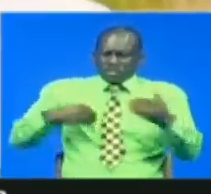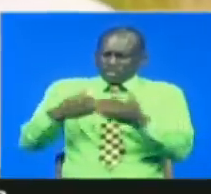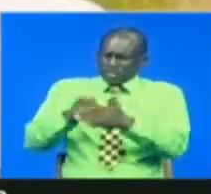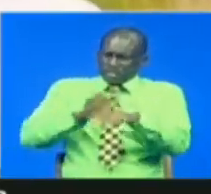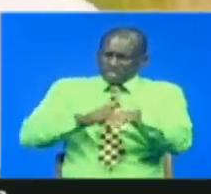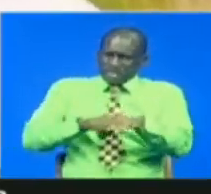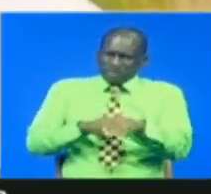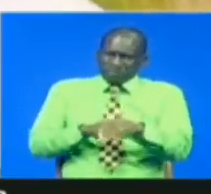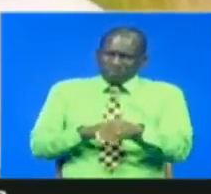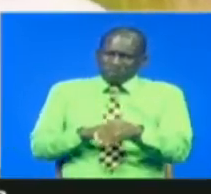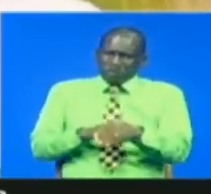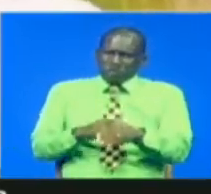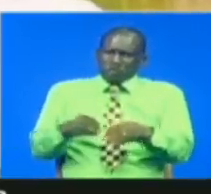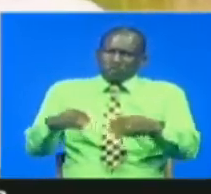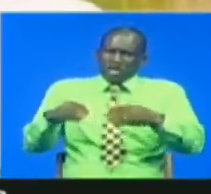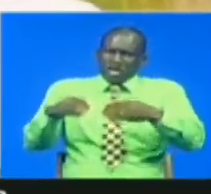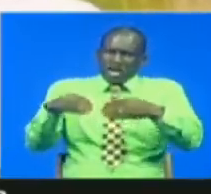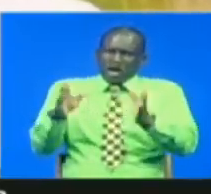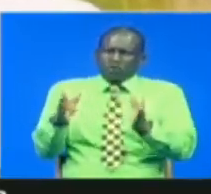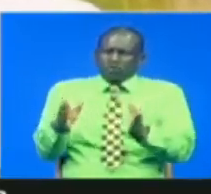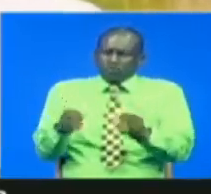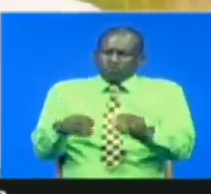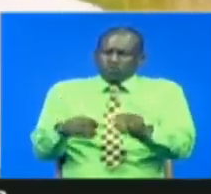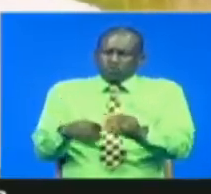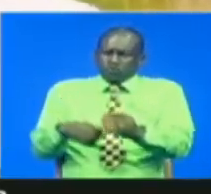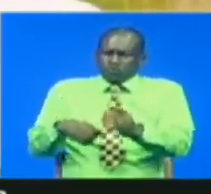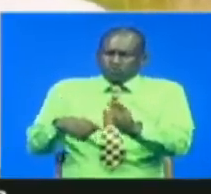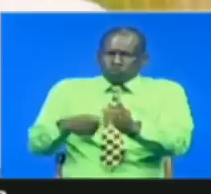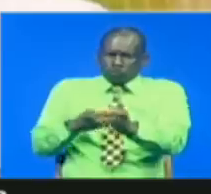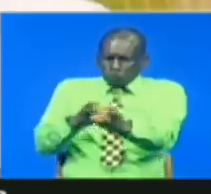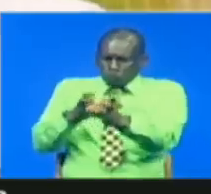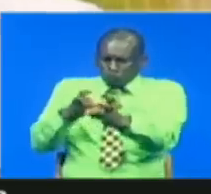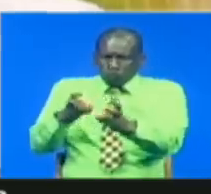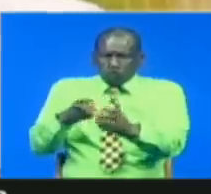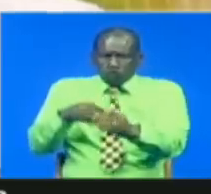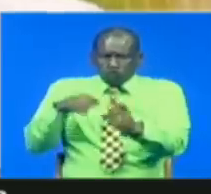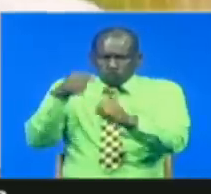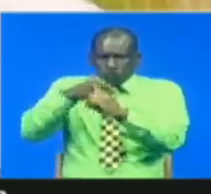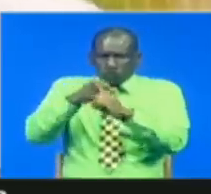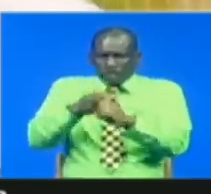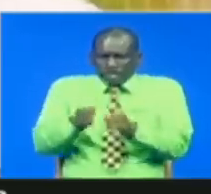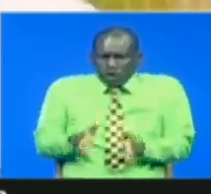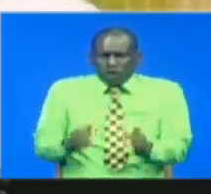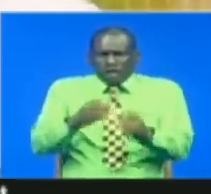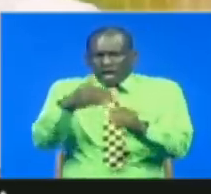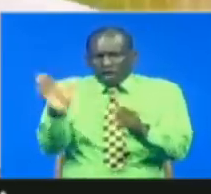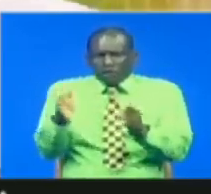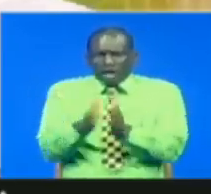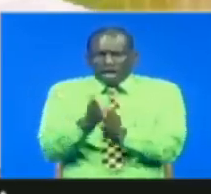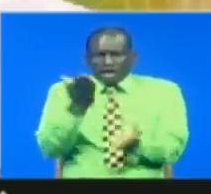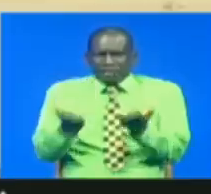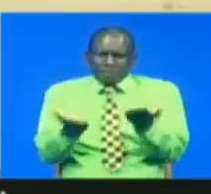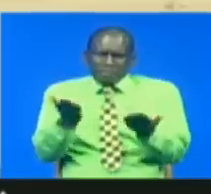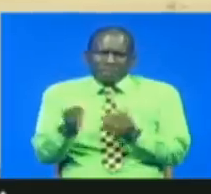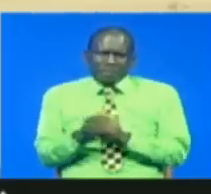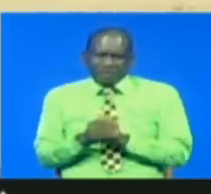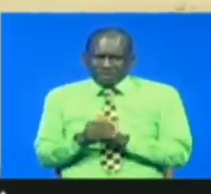think we have to fight. If push comes to shove, you know, we'll have to fight and fight our way out and probably...